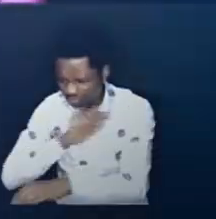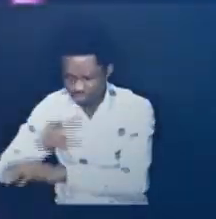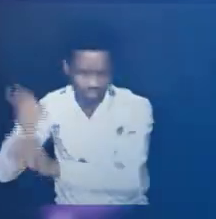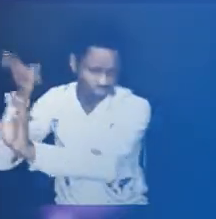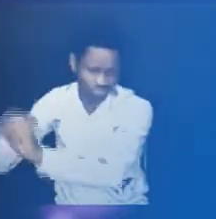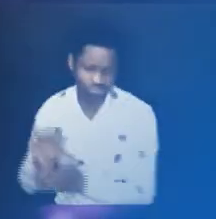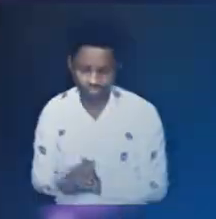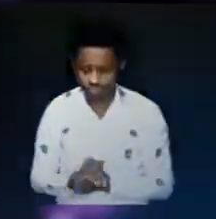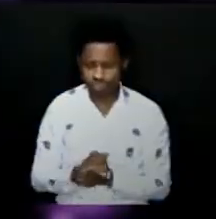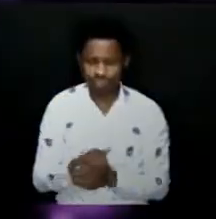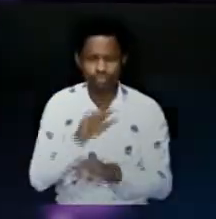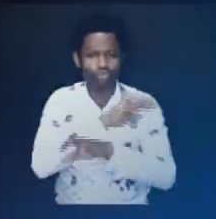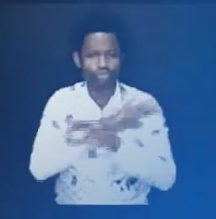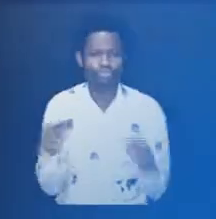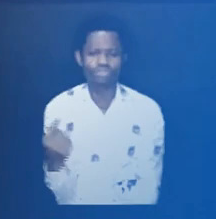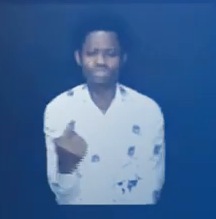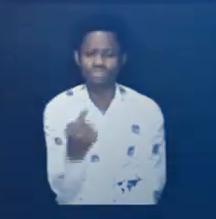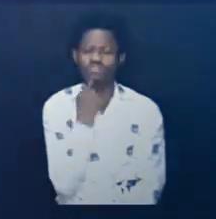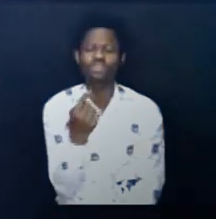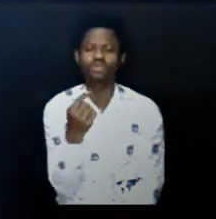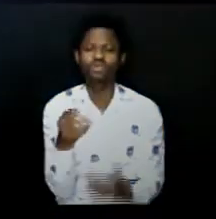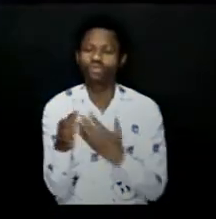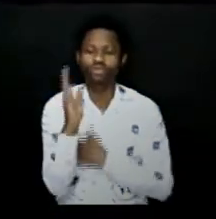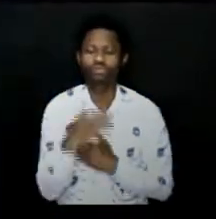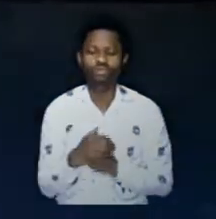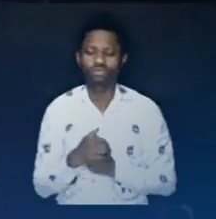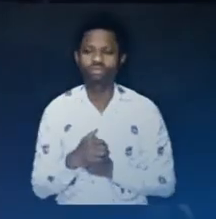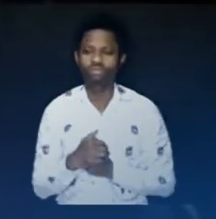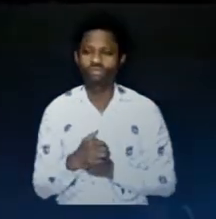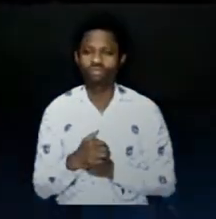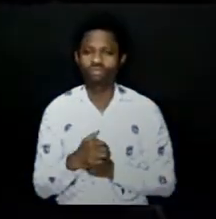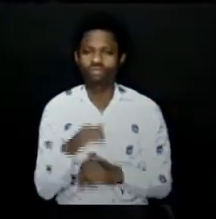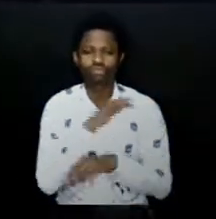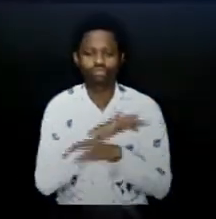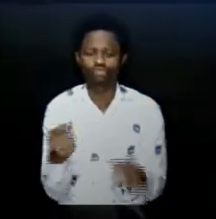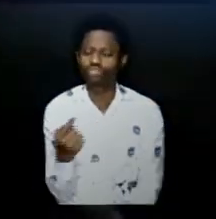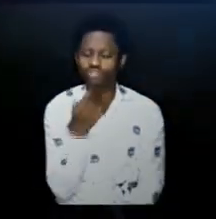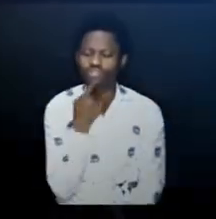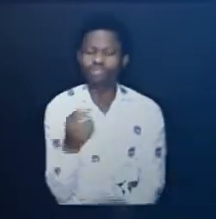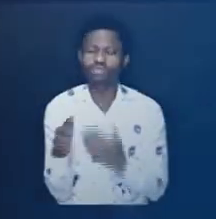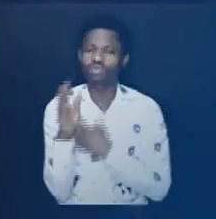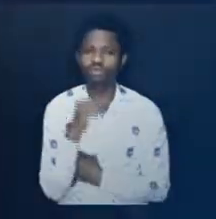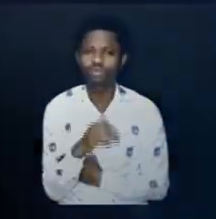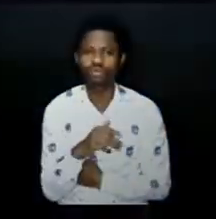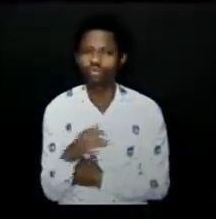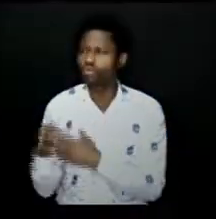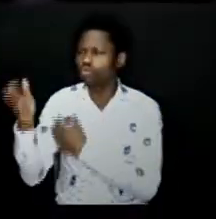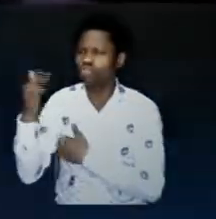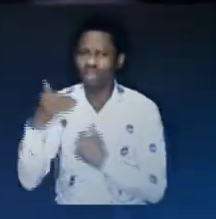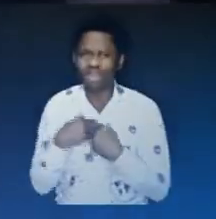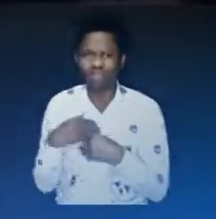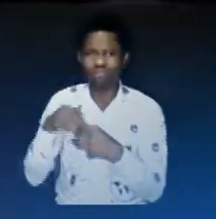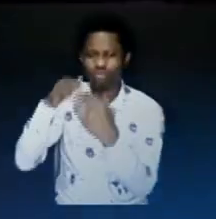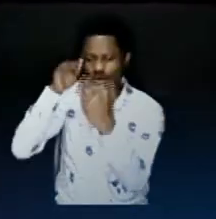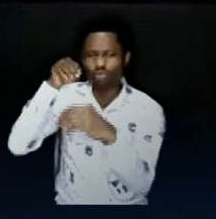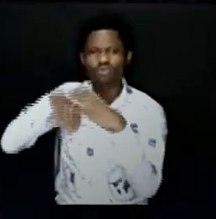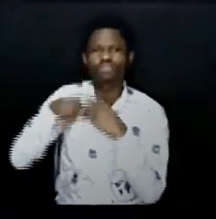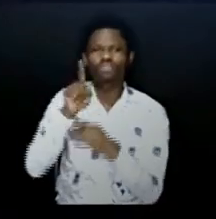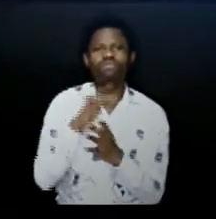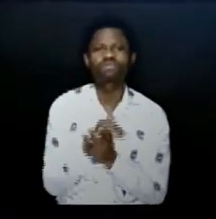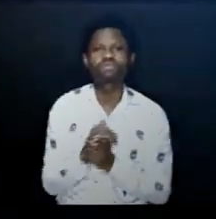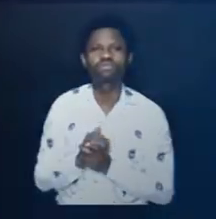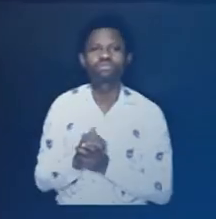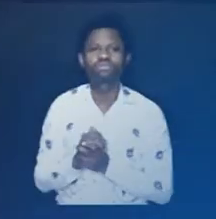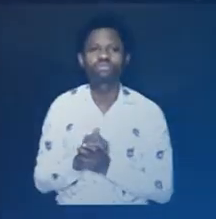Don't disappoint God. He lives in you. So don't disappoint him.